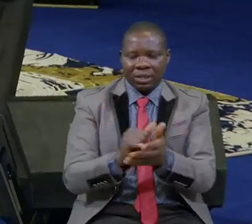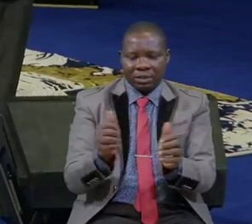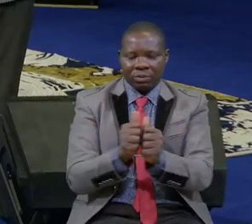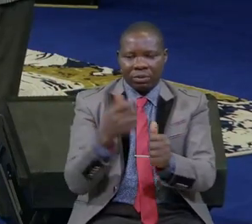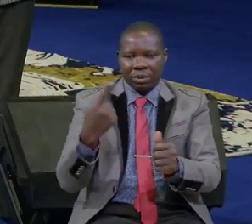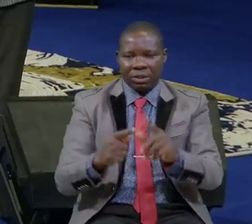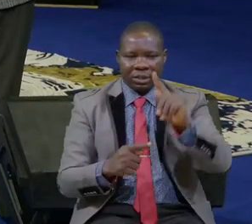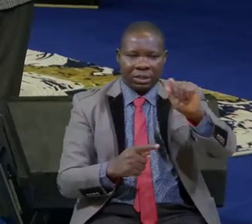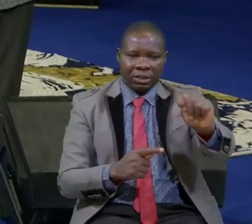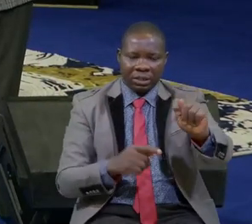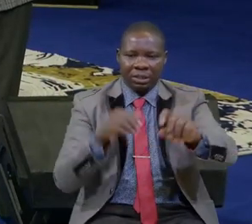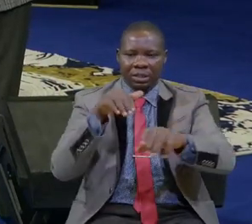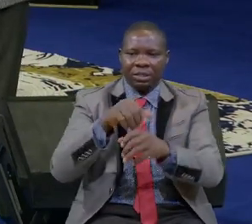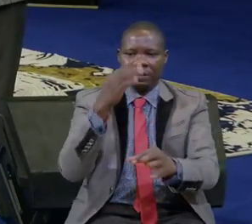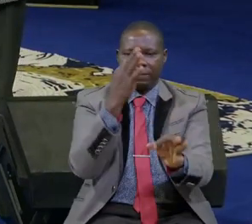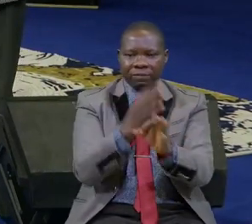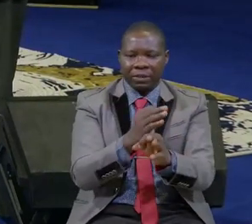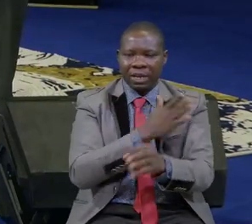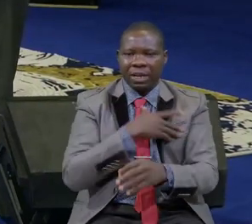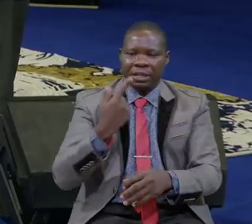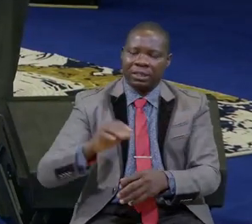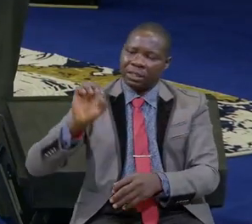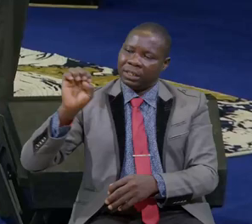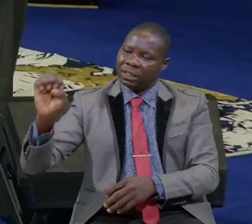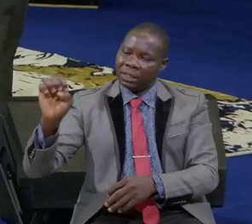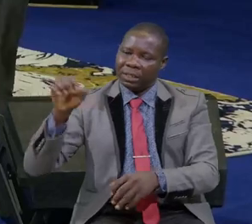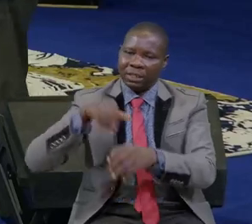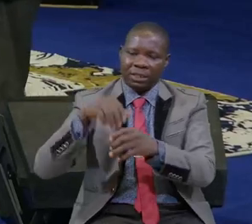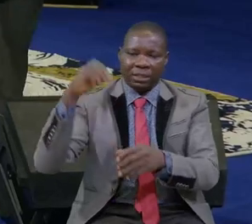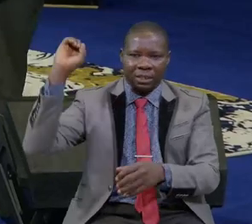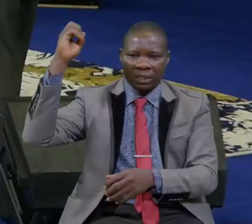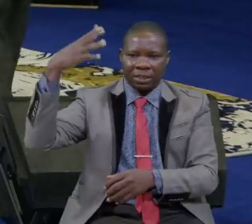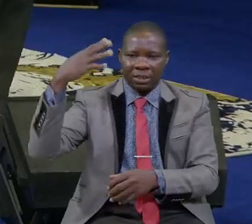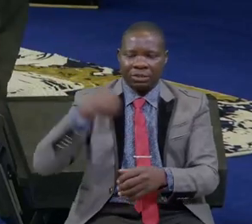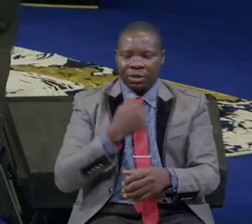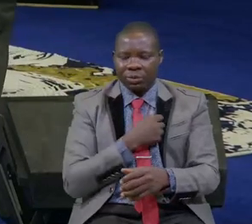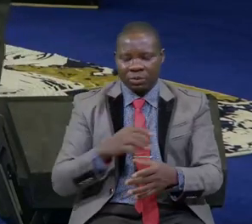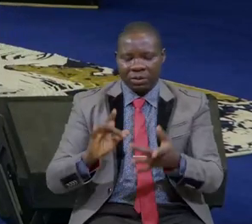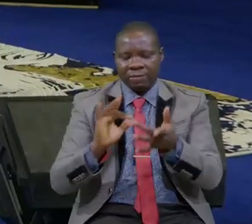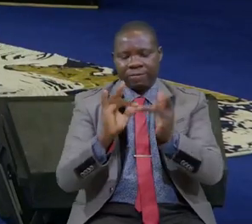and the E in grace will link that